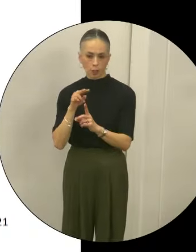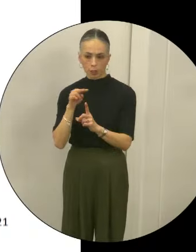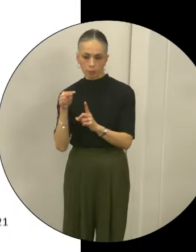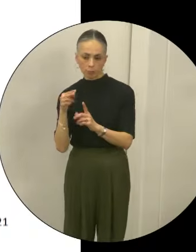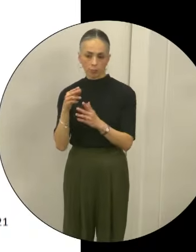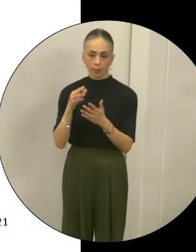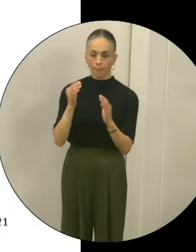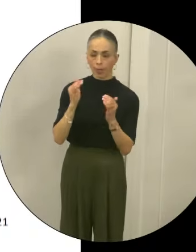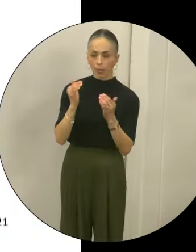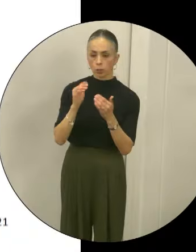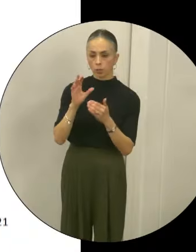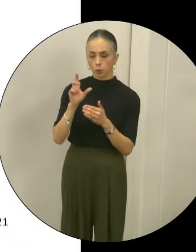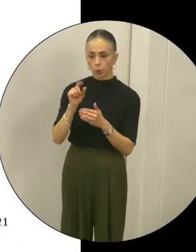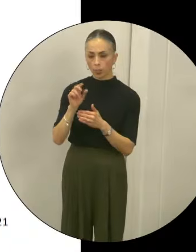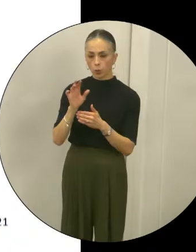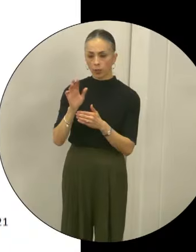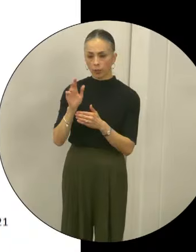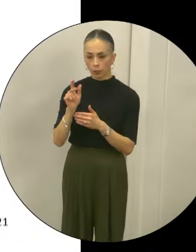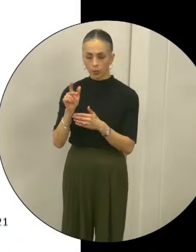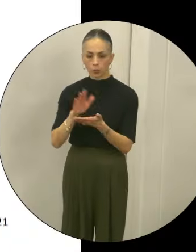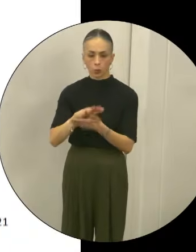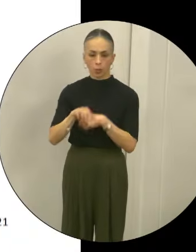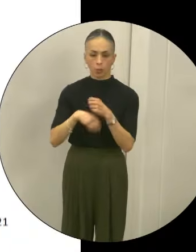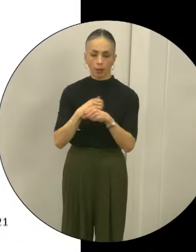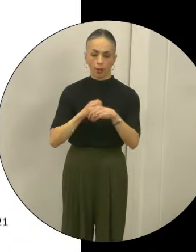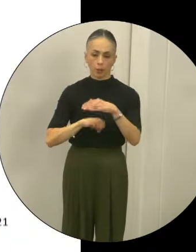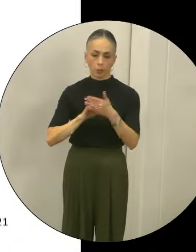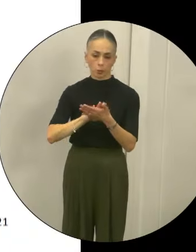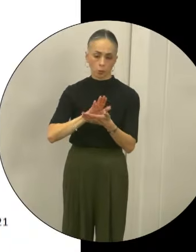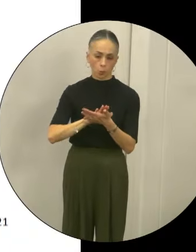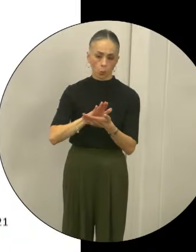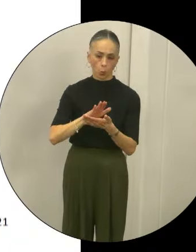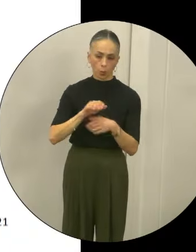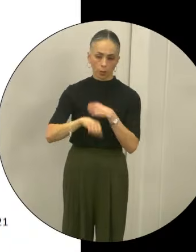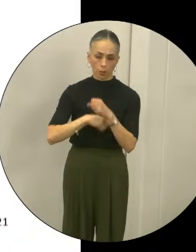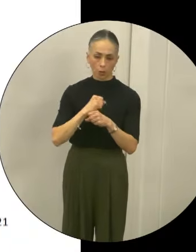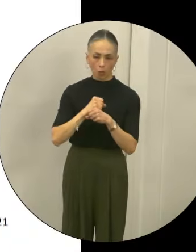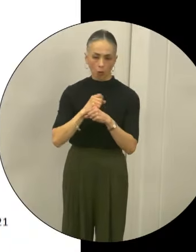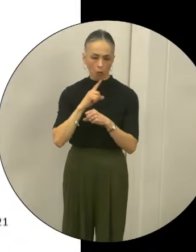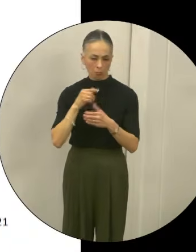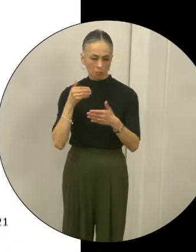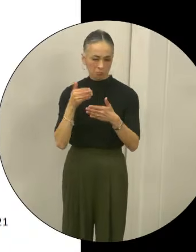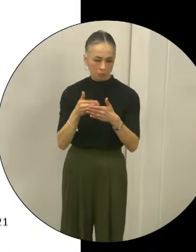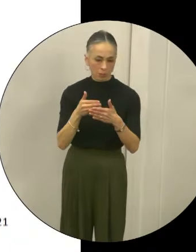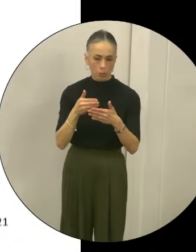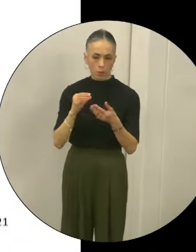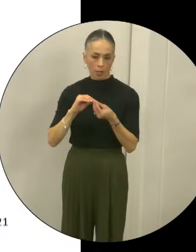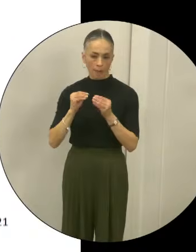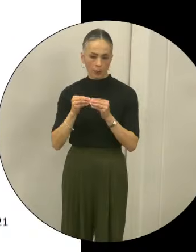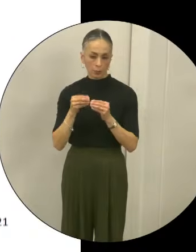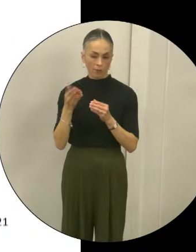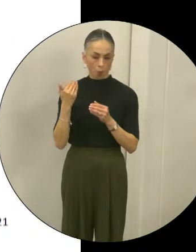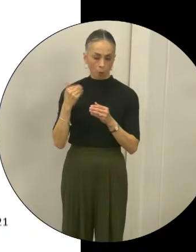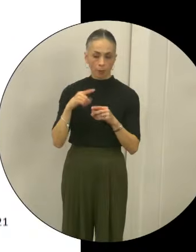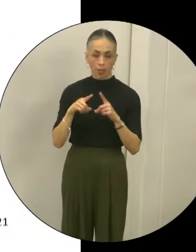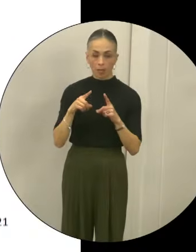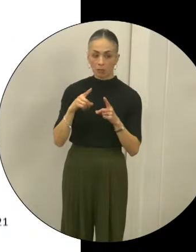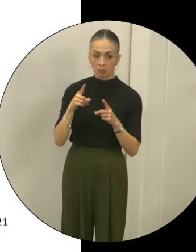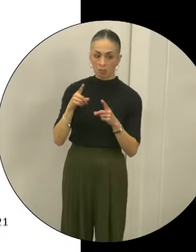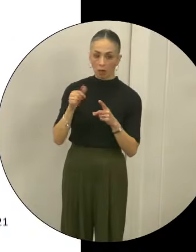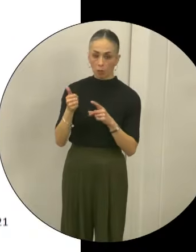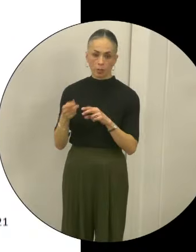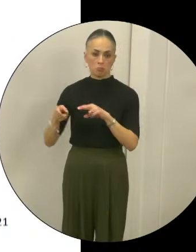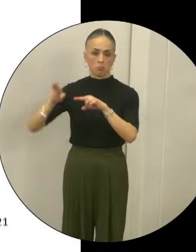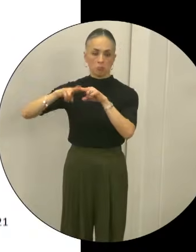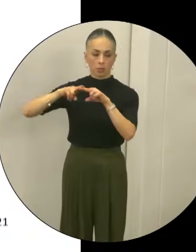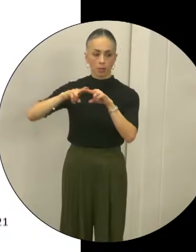year. While elementary school numbers are approaching 2022 numbers, the district middle school and high school perceptions have greatly increased. At